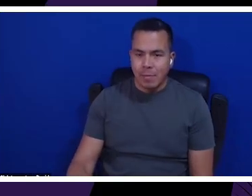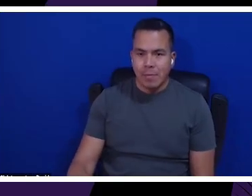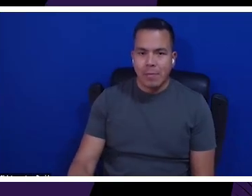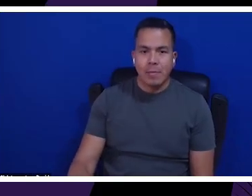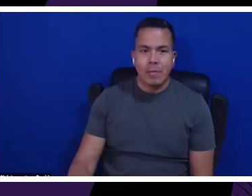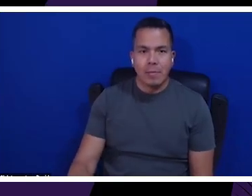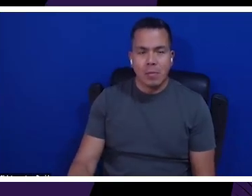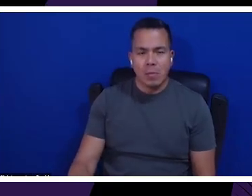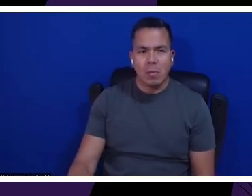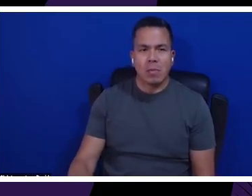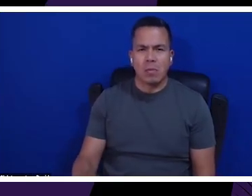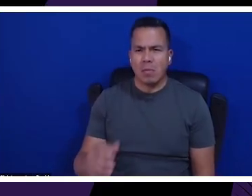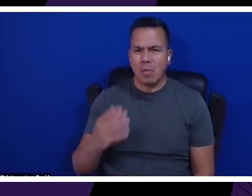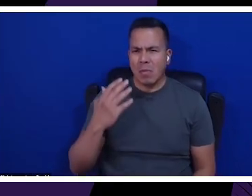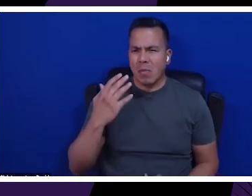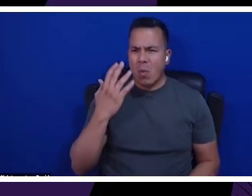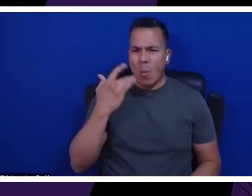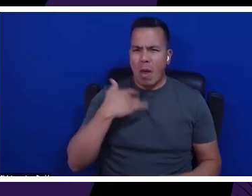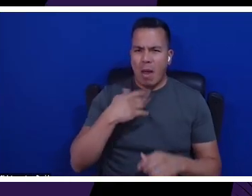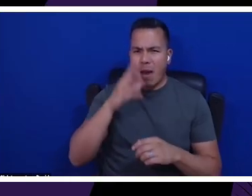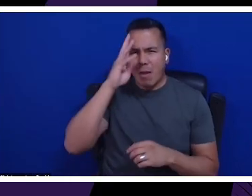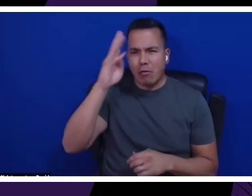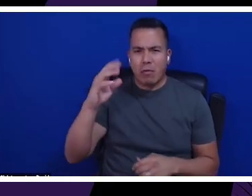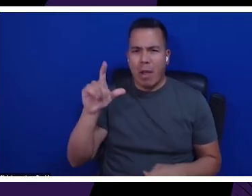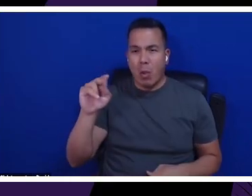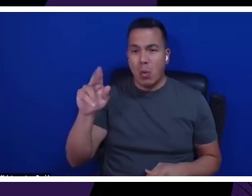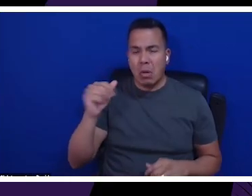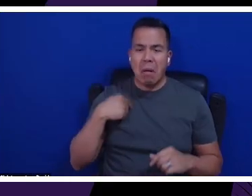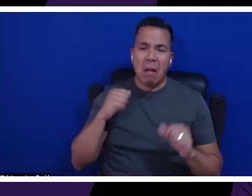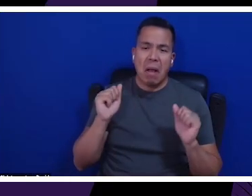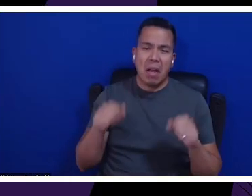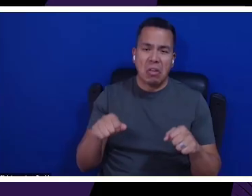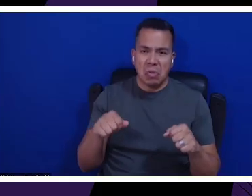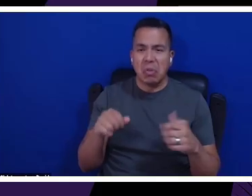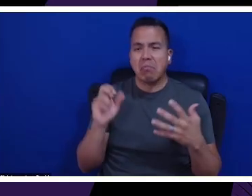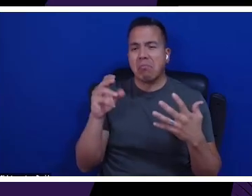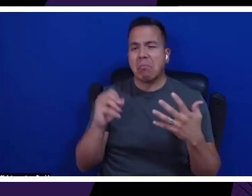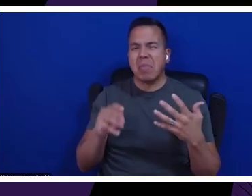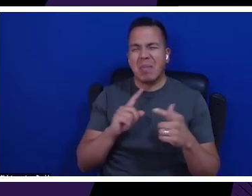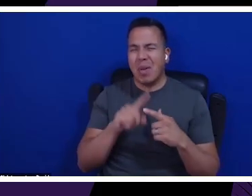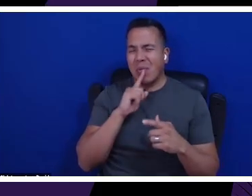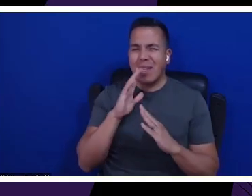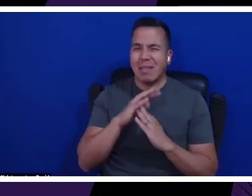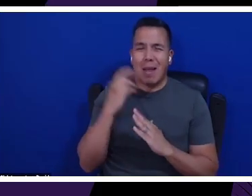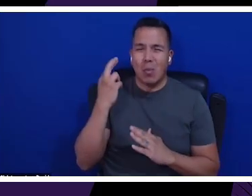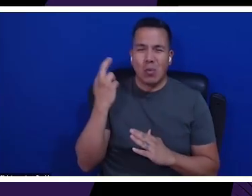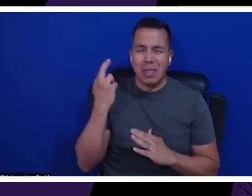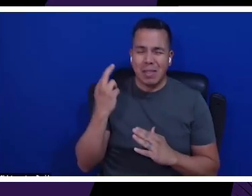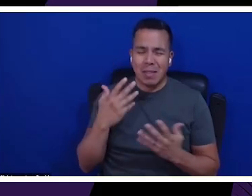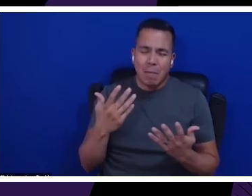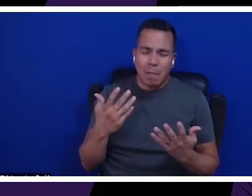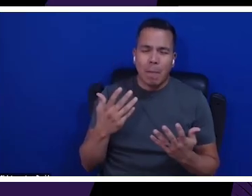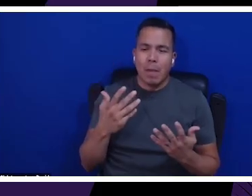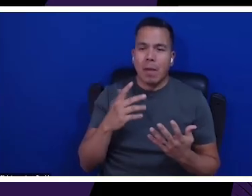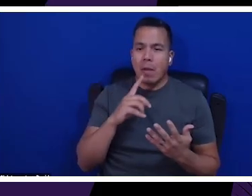To talk about why creating Luna, I could give you an enormous list, but the main reason was to use the full